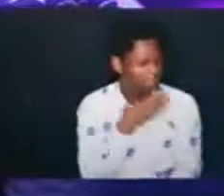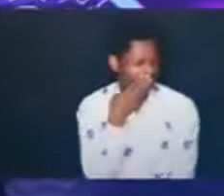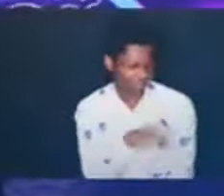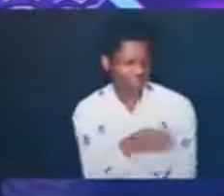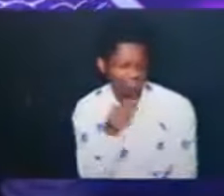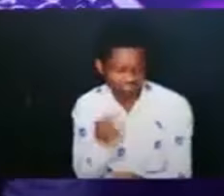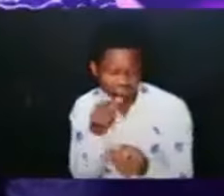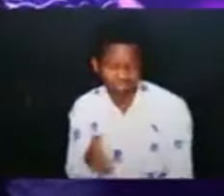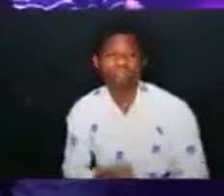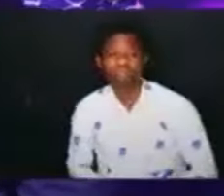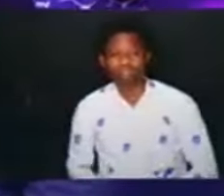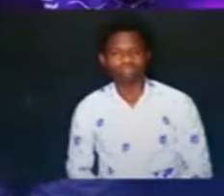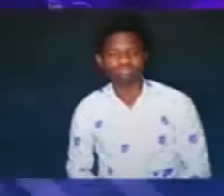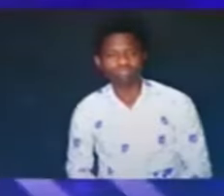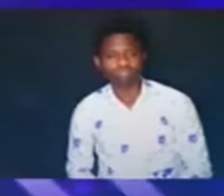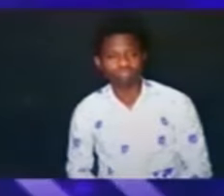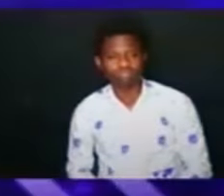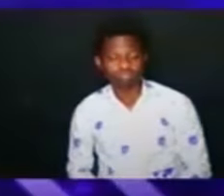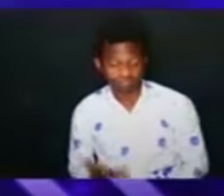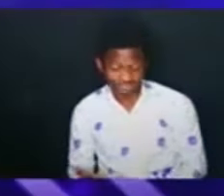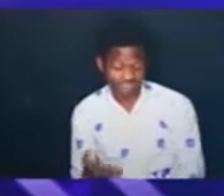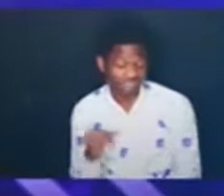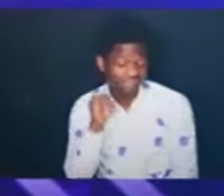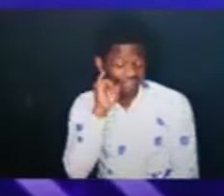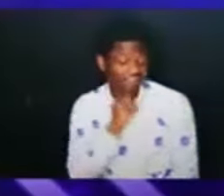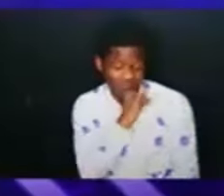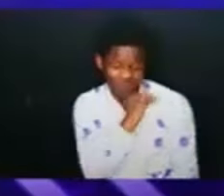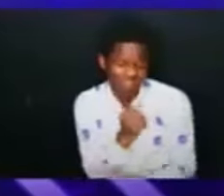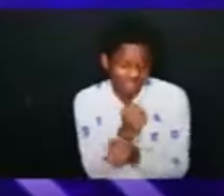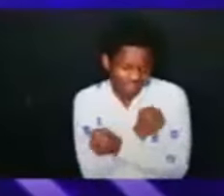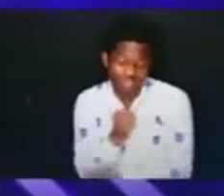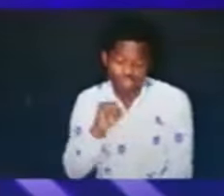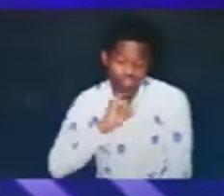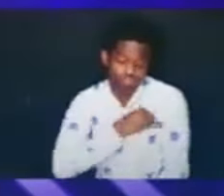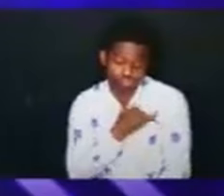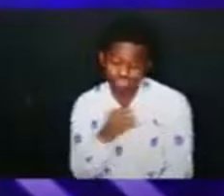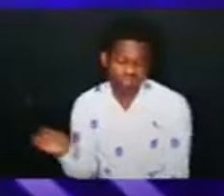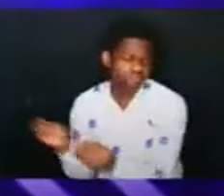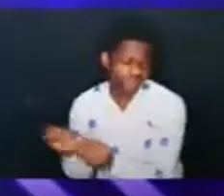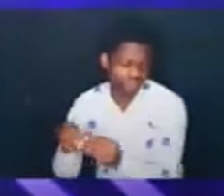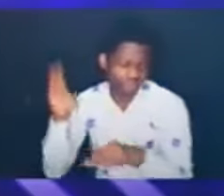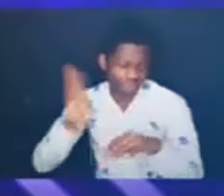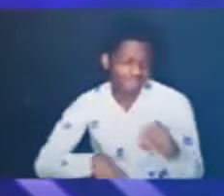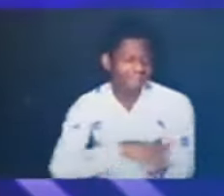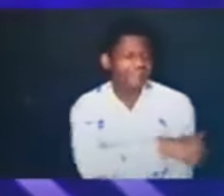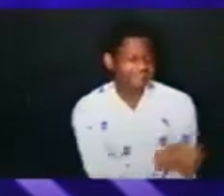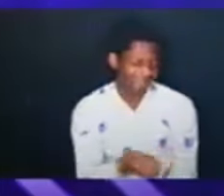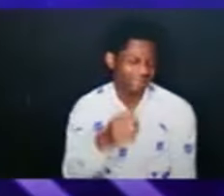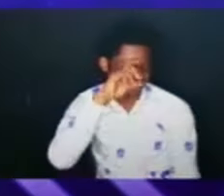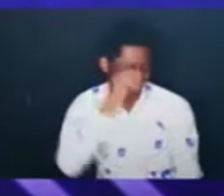ensemone echre neja. Now Israel loved Joseph more than any of his other